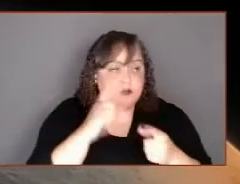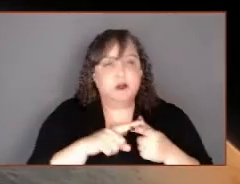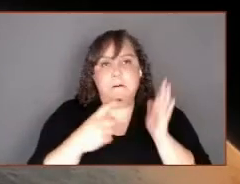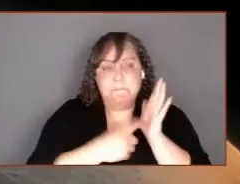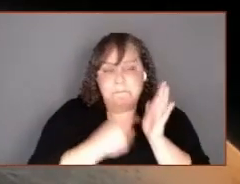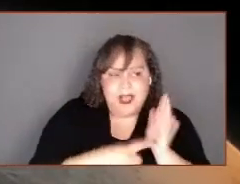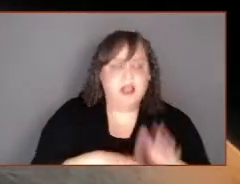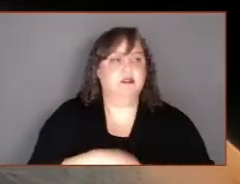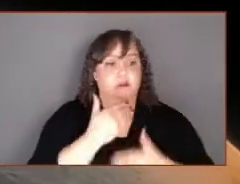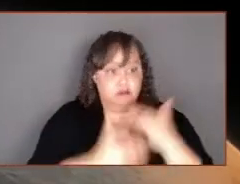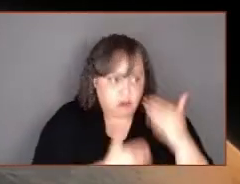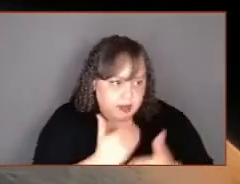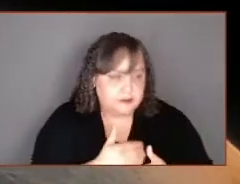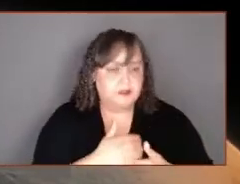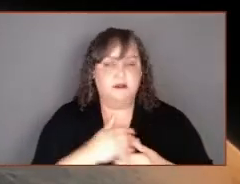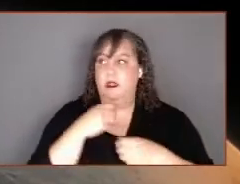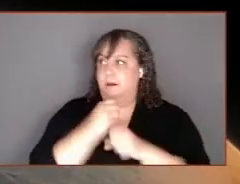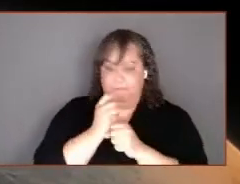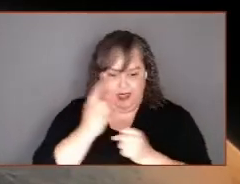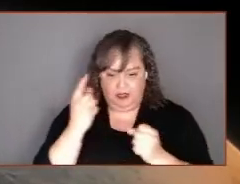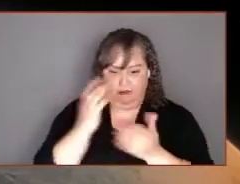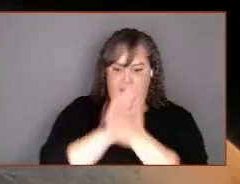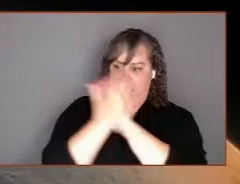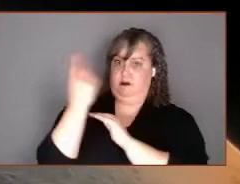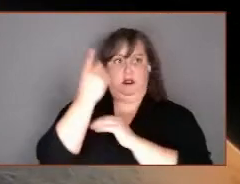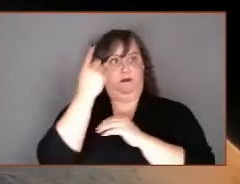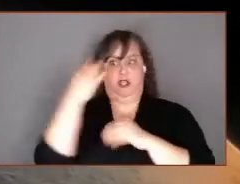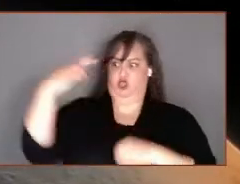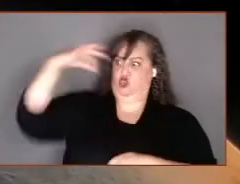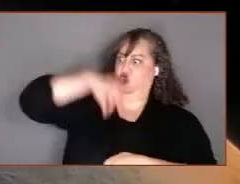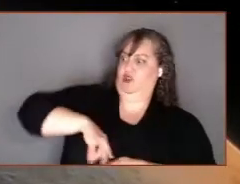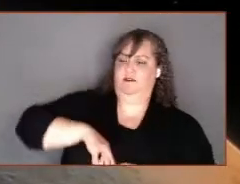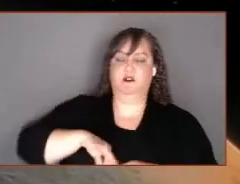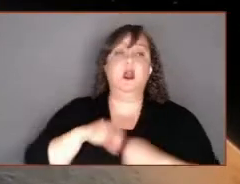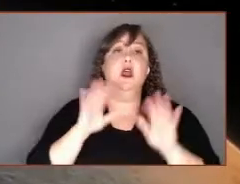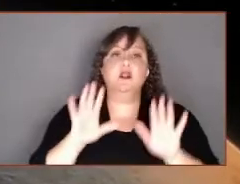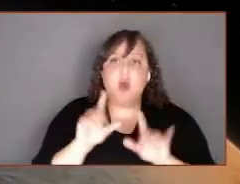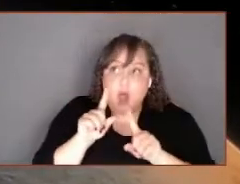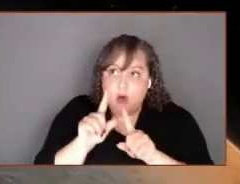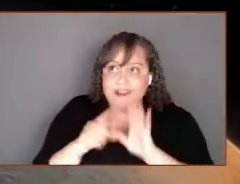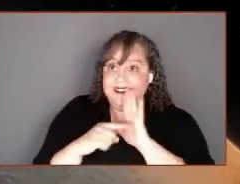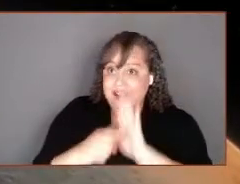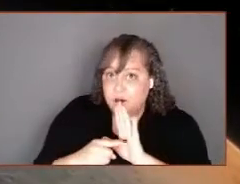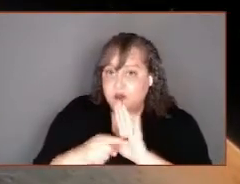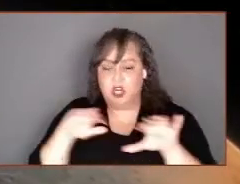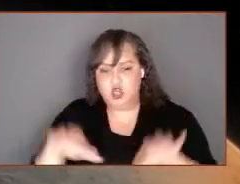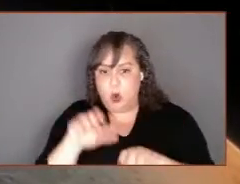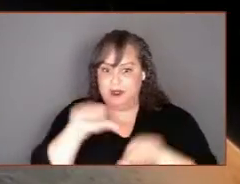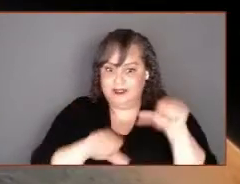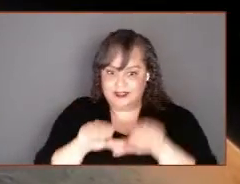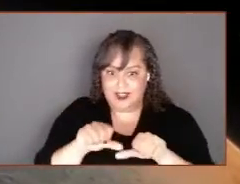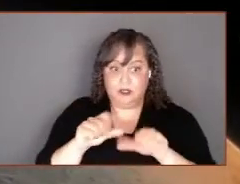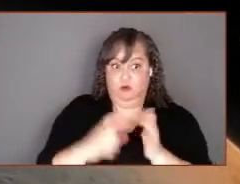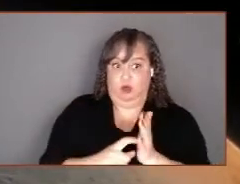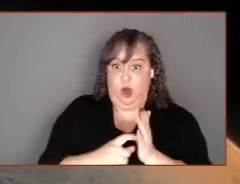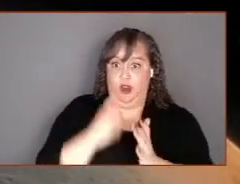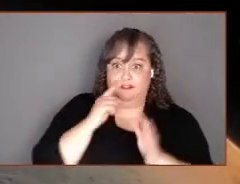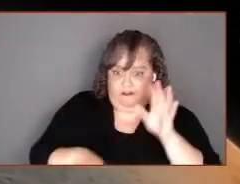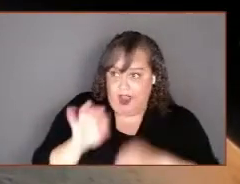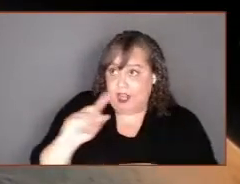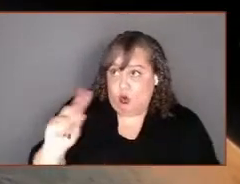useful. And it's going and demonstrating all of these and doing the science that's needed to find where it is in order to turn it into something we